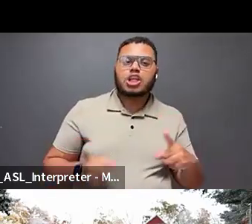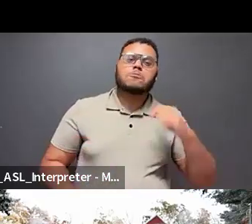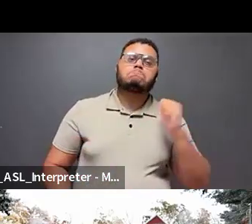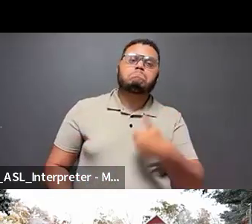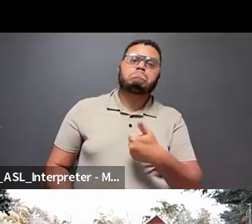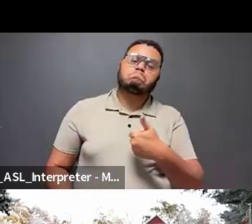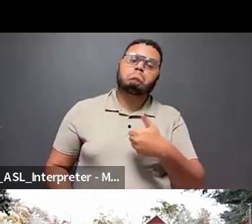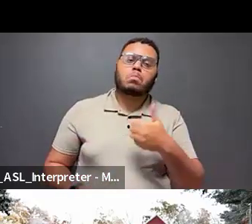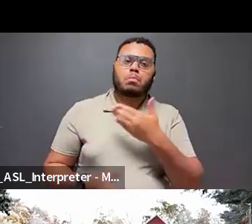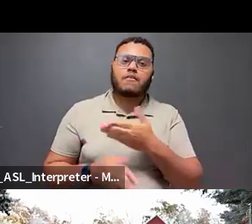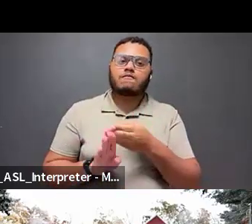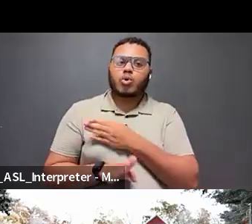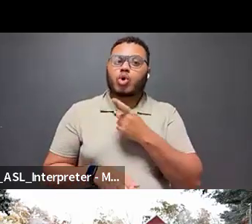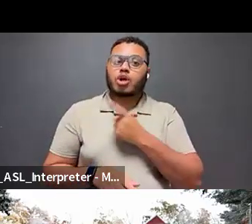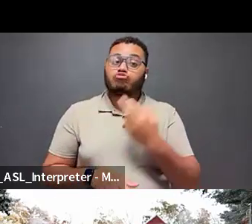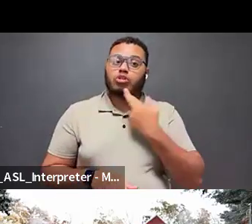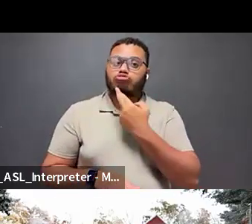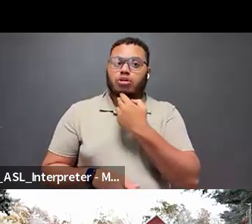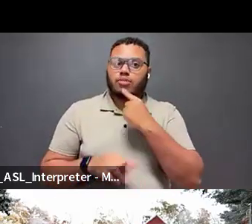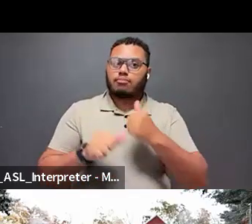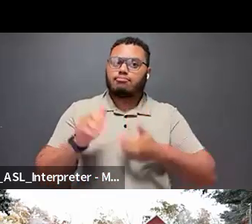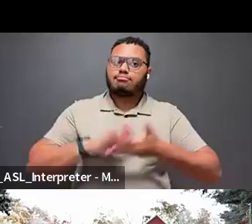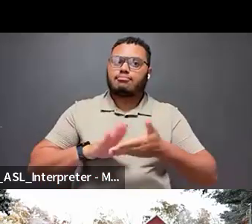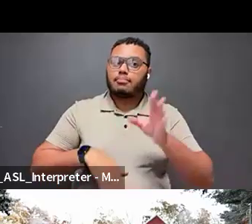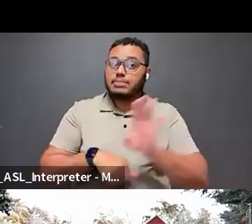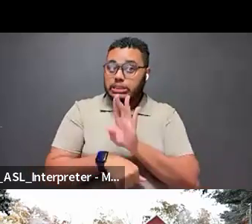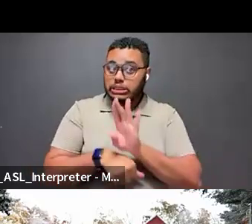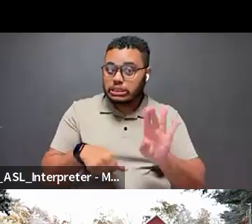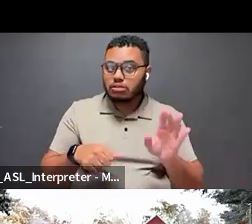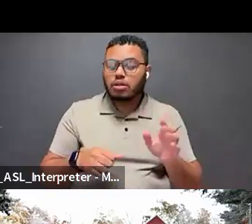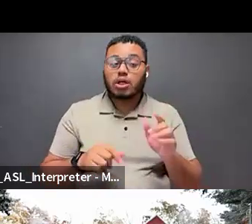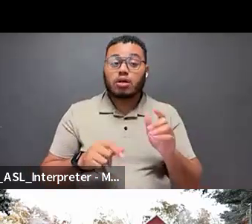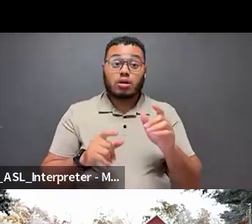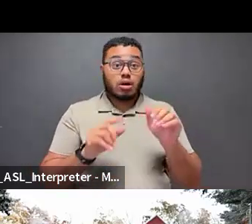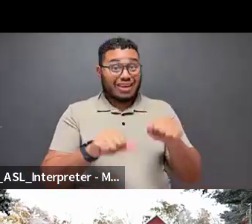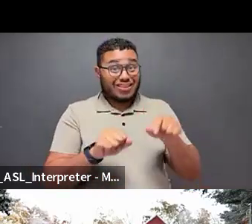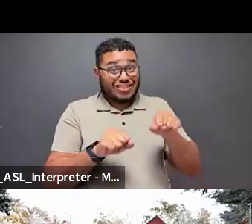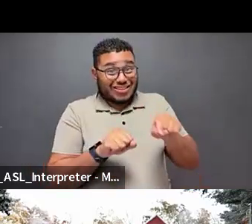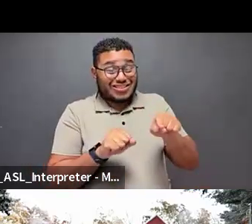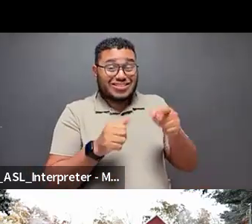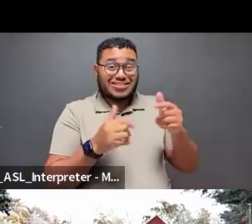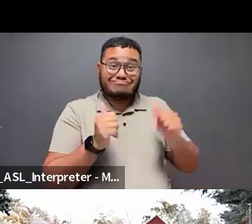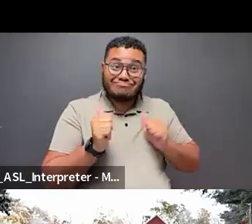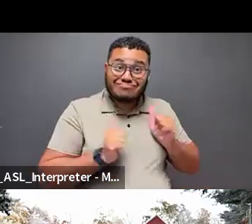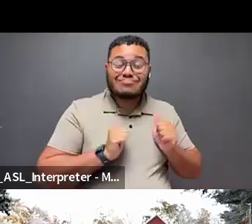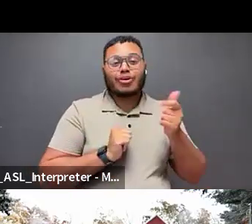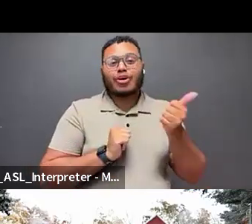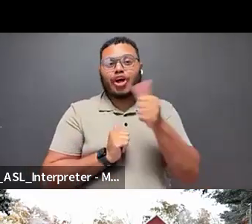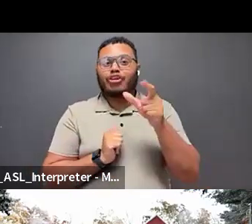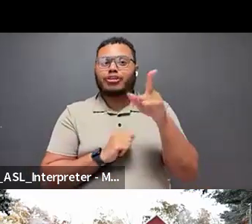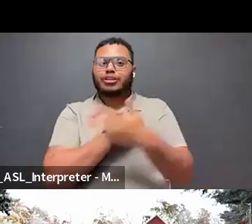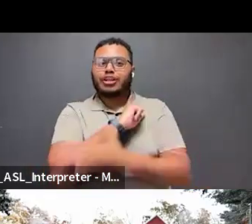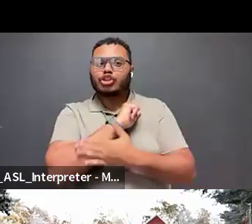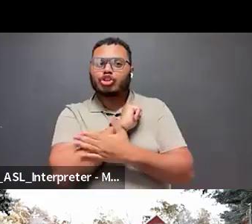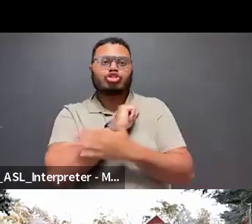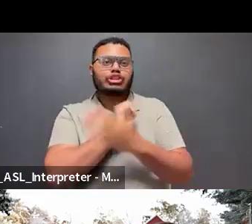restaurant can do business. I don't know if this effort or other efforts, maybe across the country